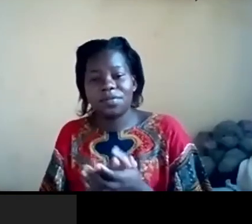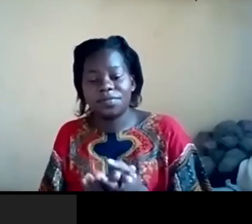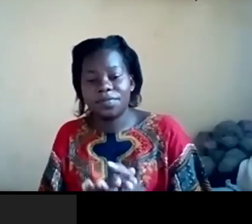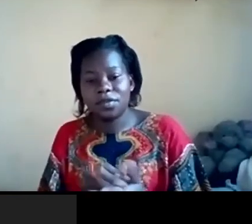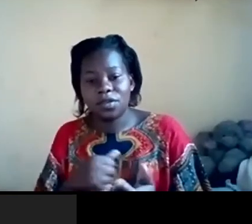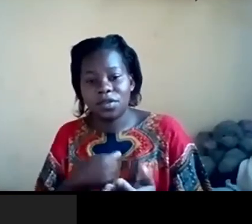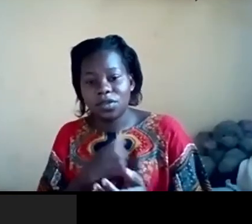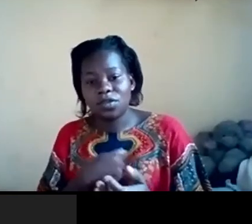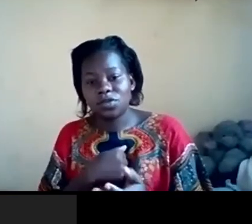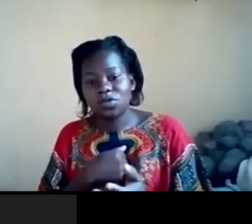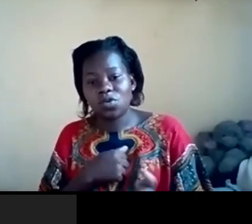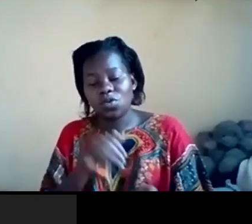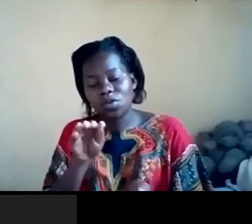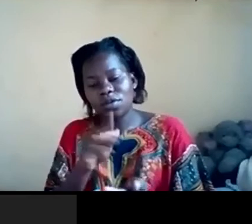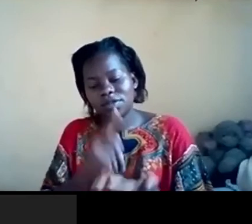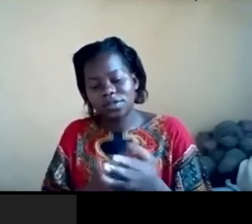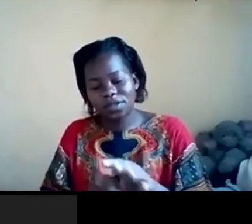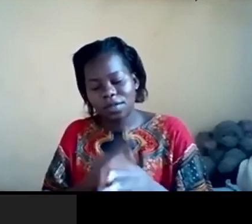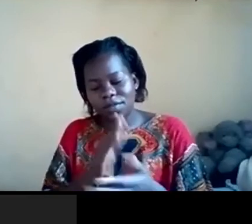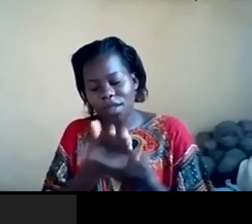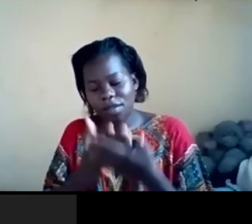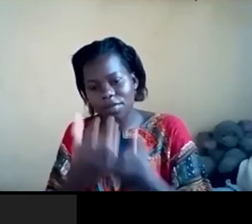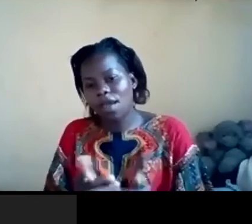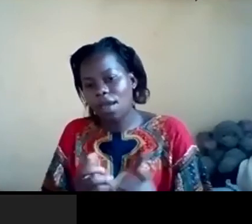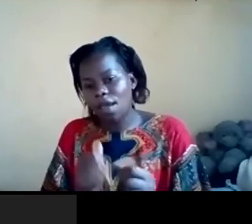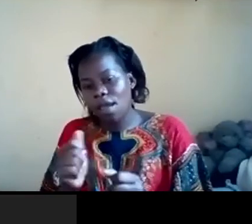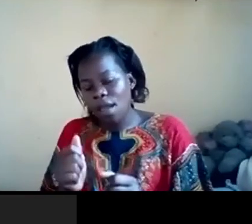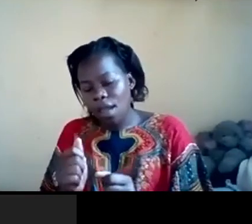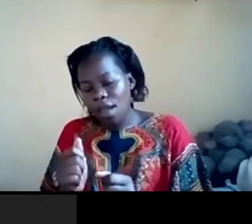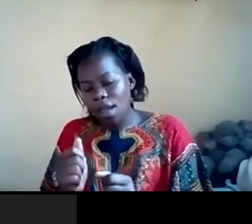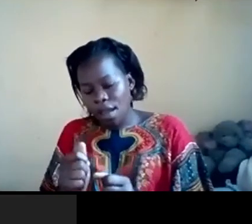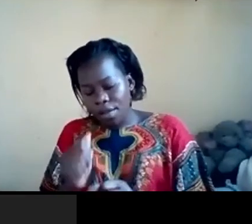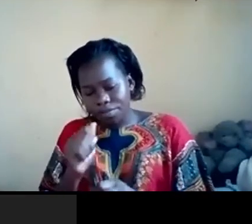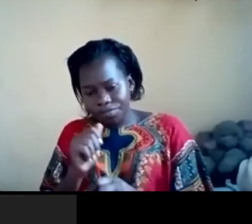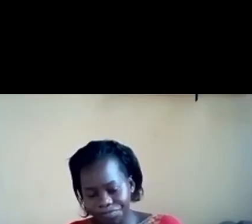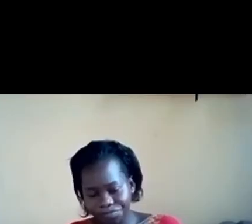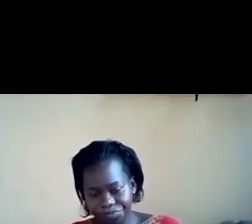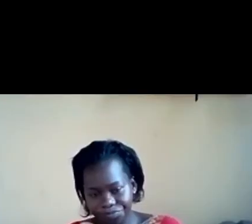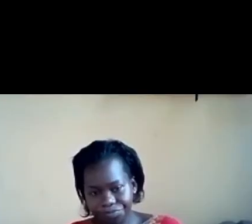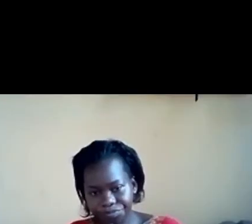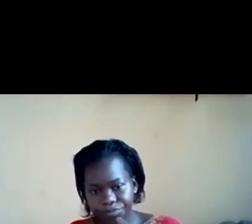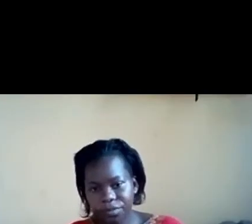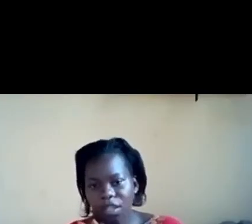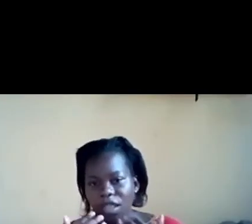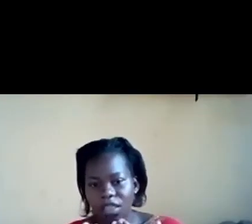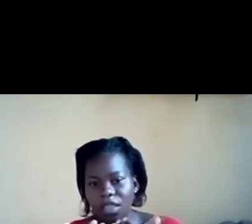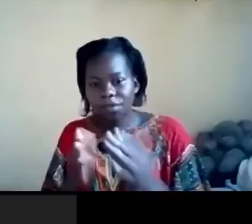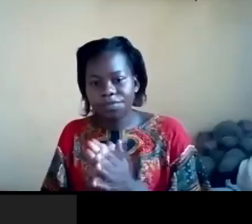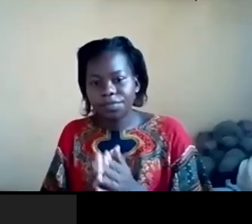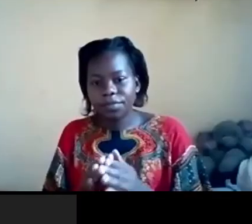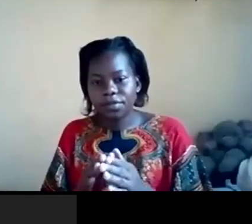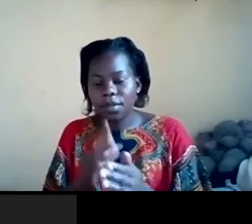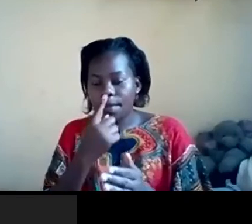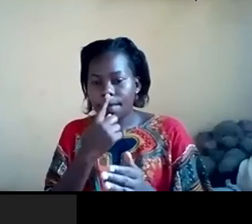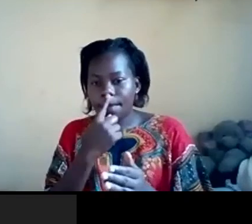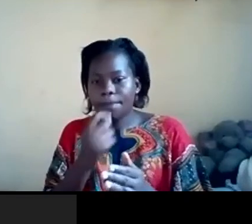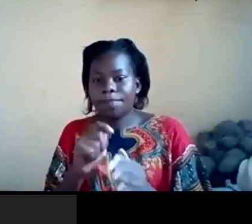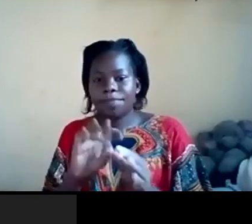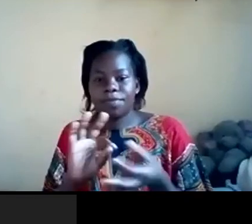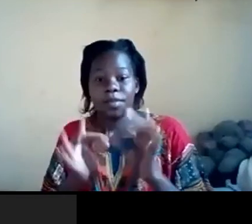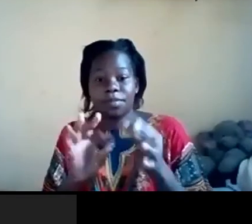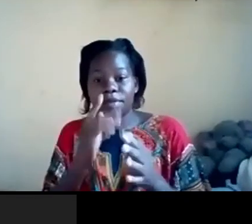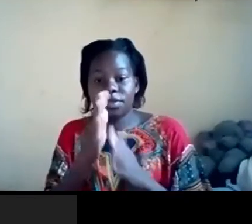and join us even amidst the challenges we're dealing with. So thank you very much. And to Dorothy Namuyomba, who is helping us